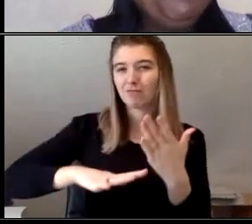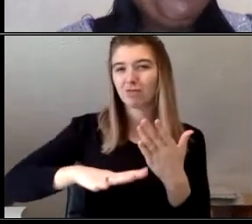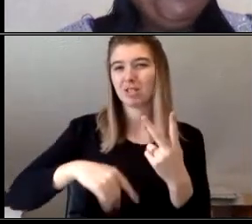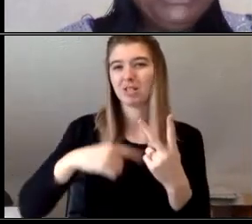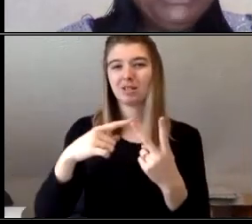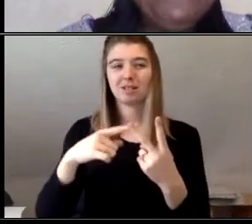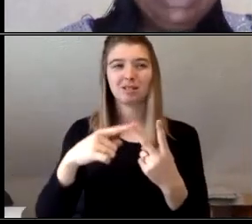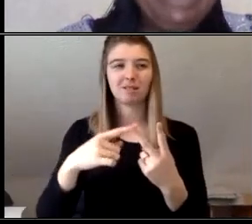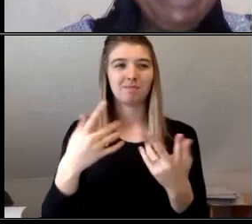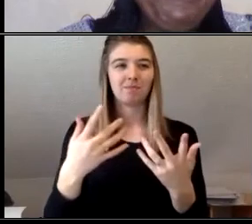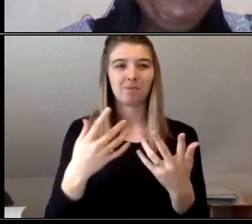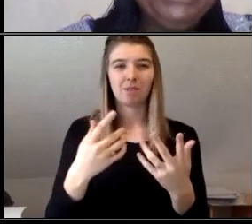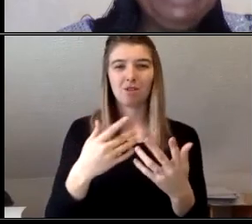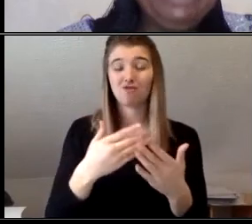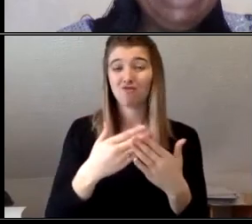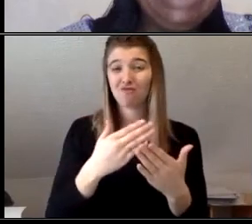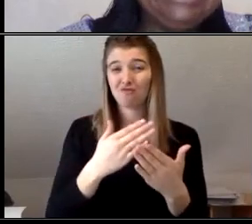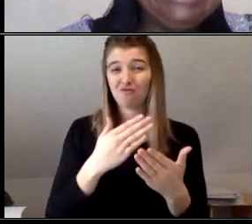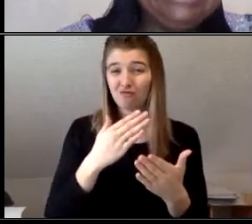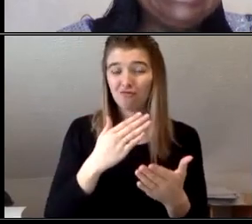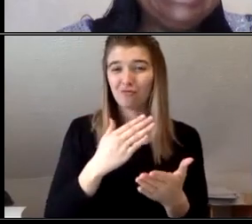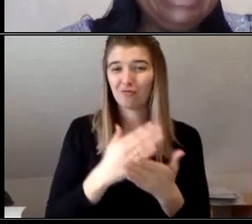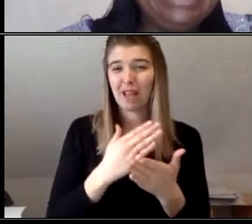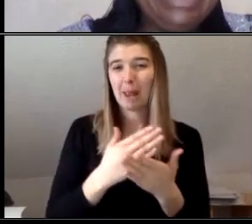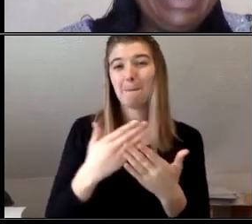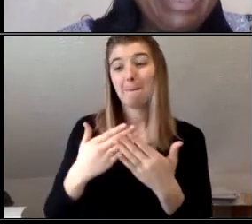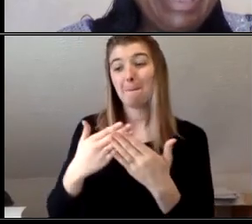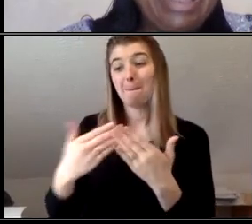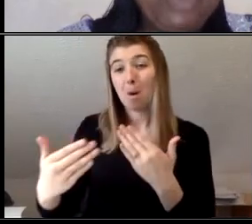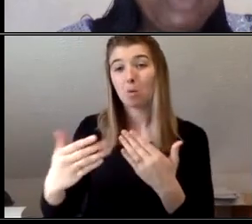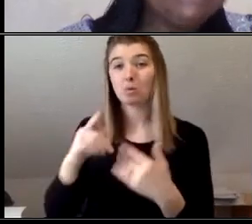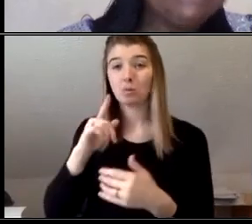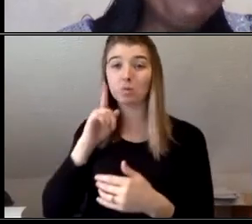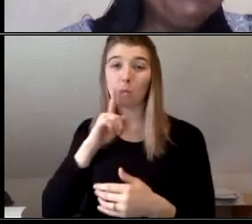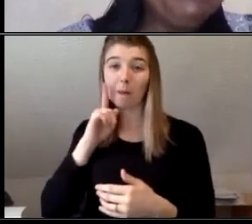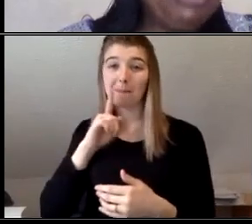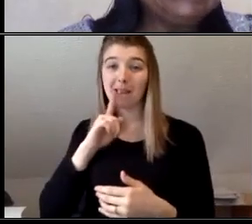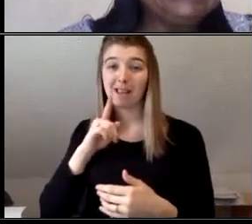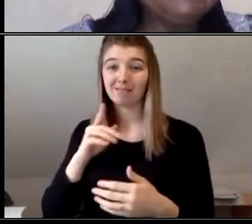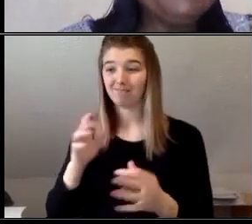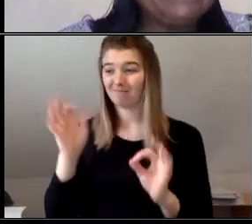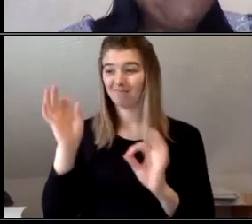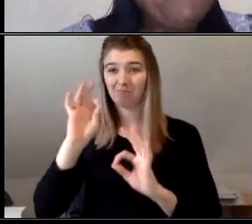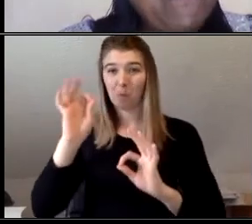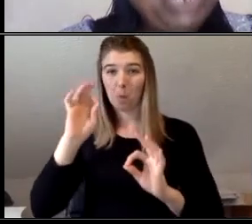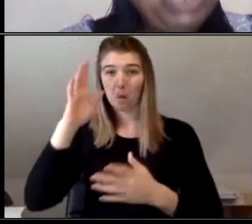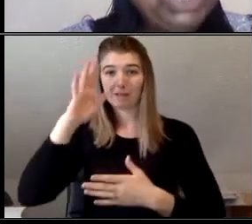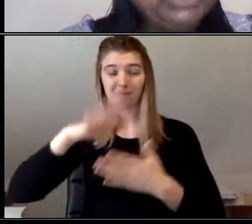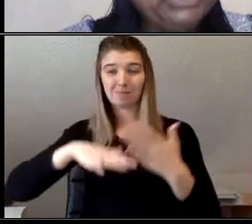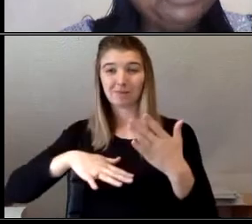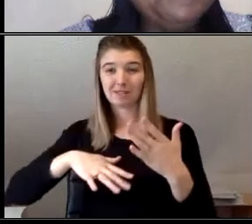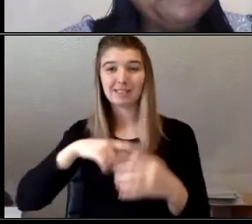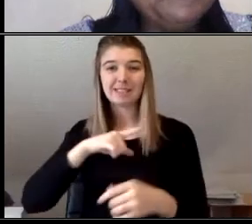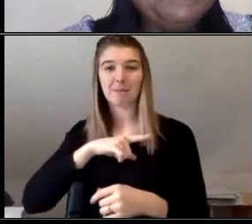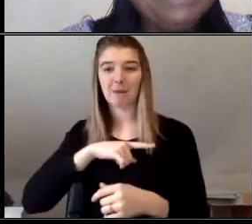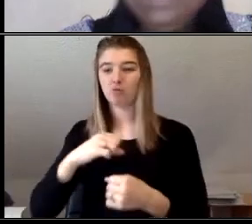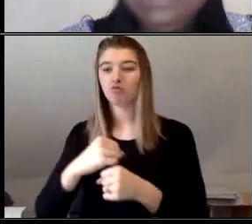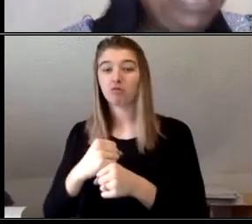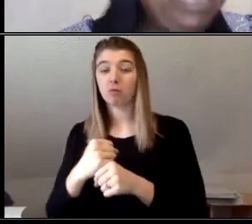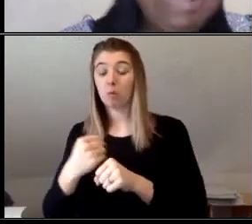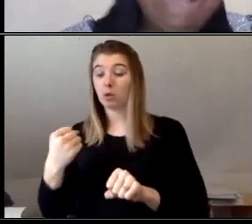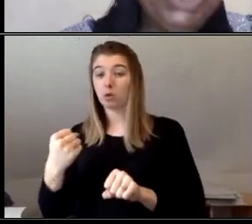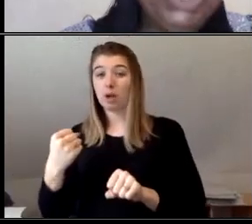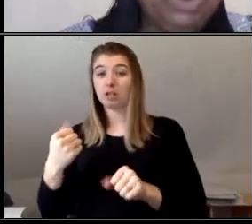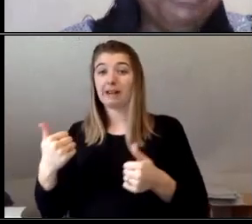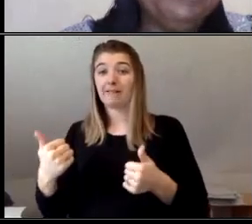and most of the ladies have got no experience because after graduation